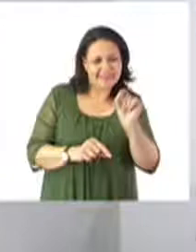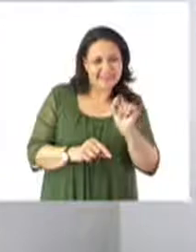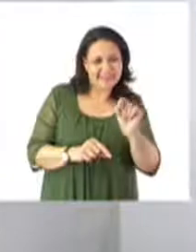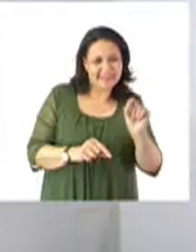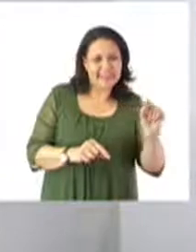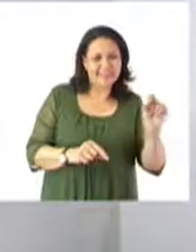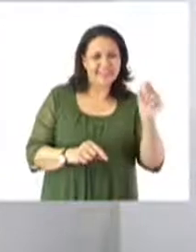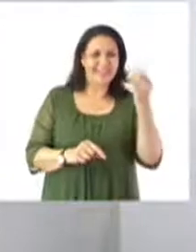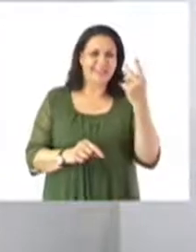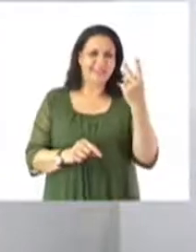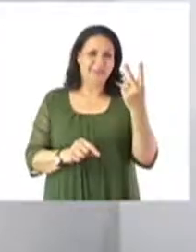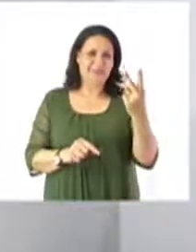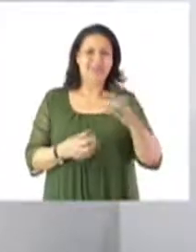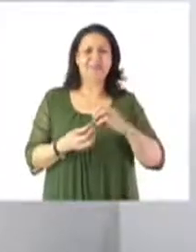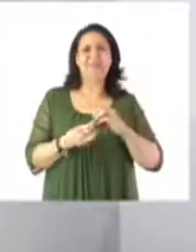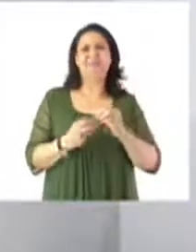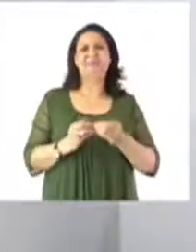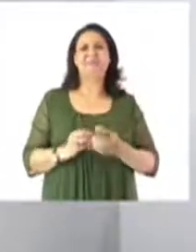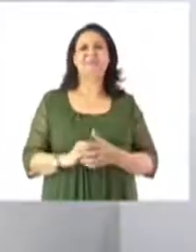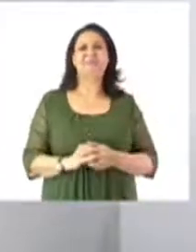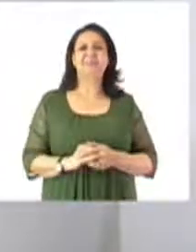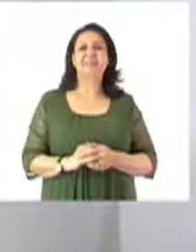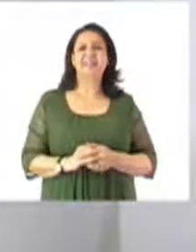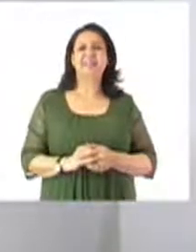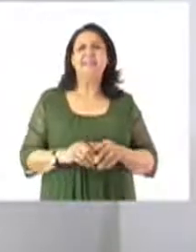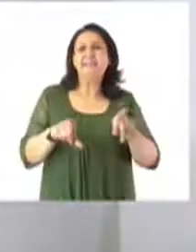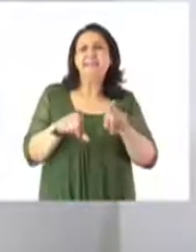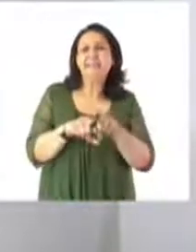way that we have written it on the board,